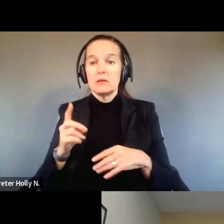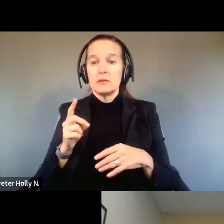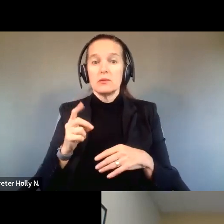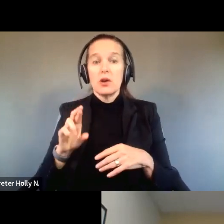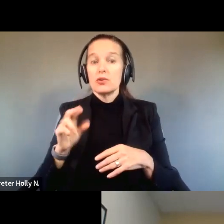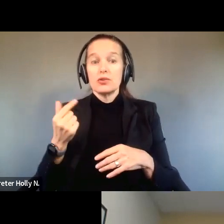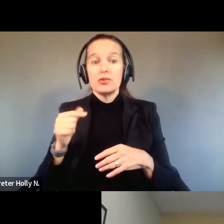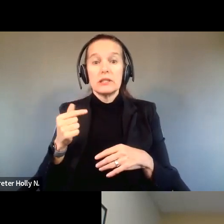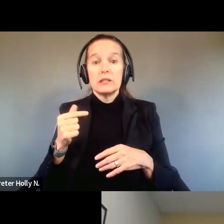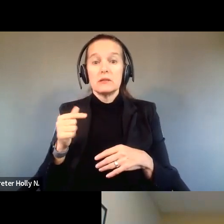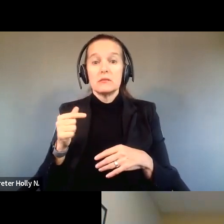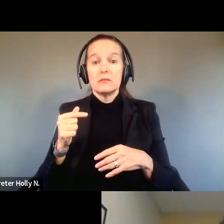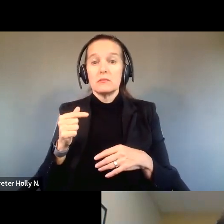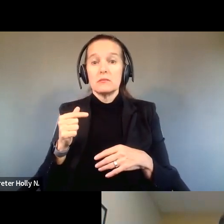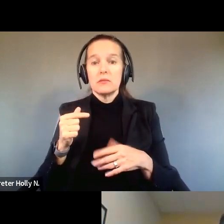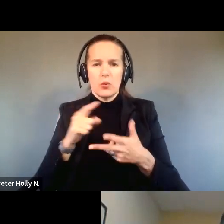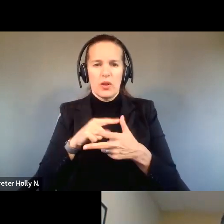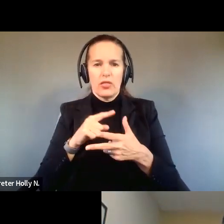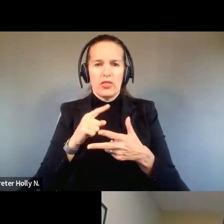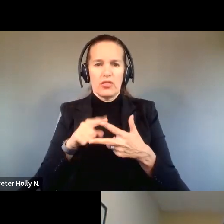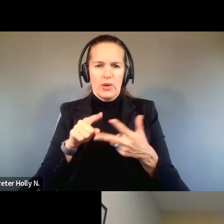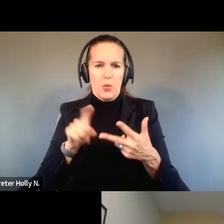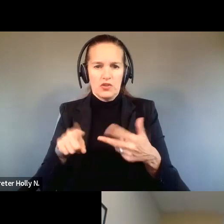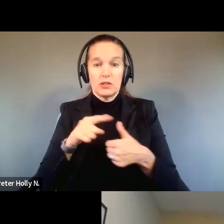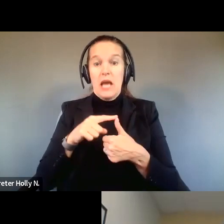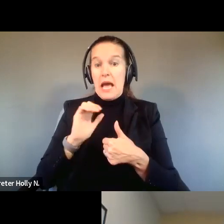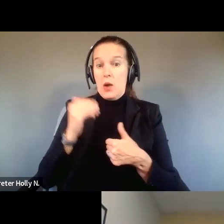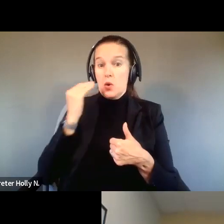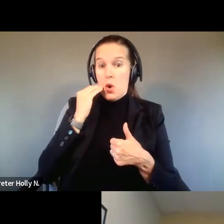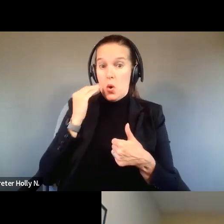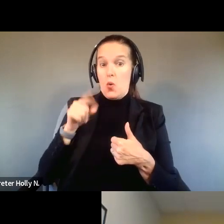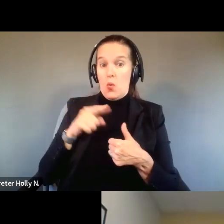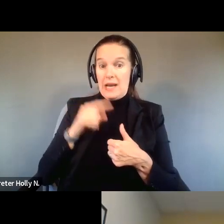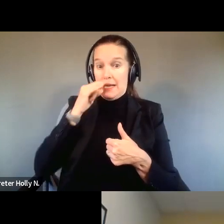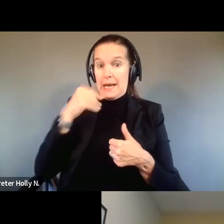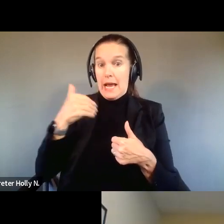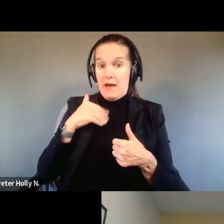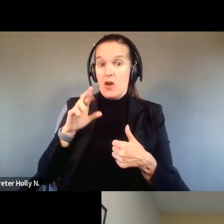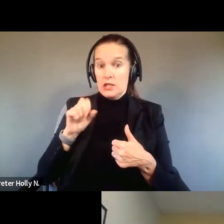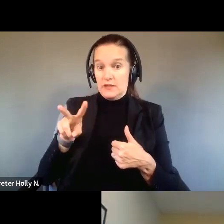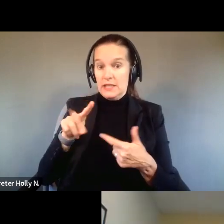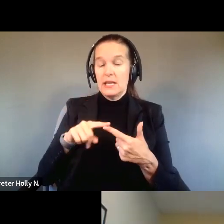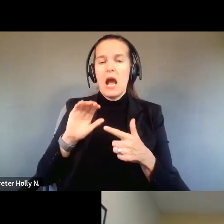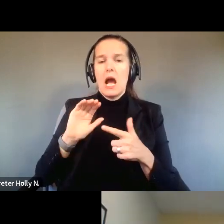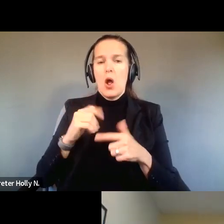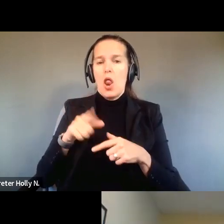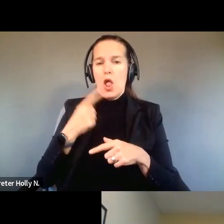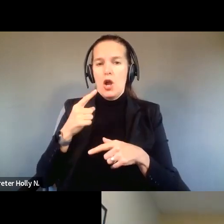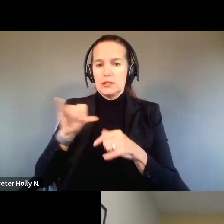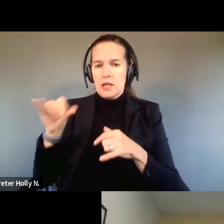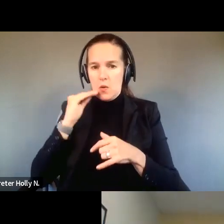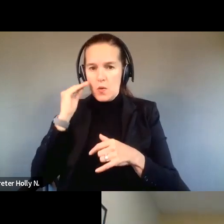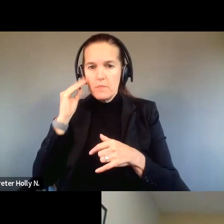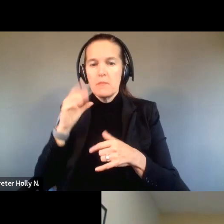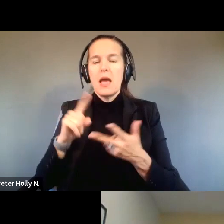us on that? As she had 3 questions, how to know when kids have RSV, how long they need to be out, and most importantly,